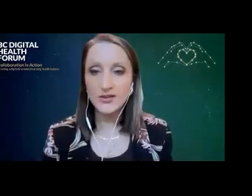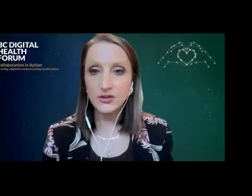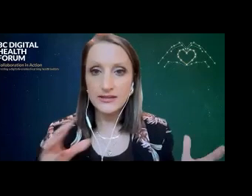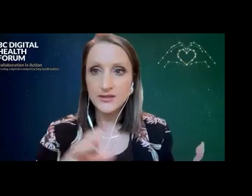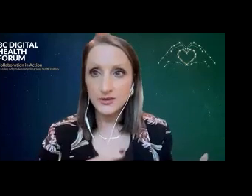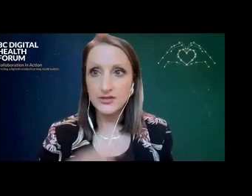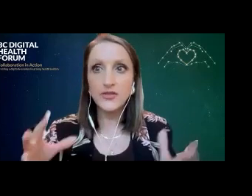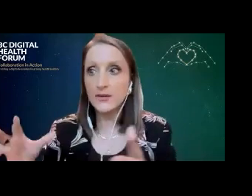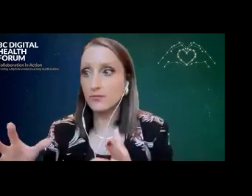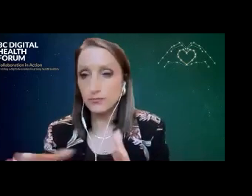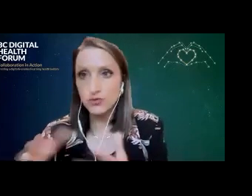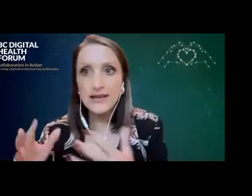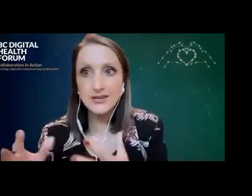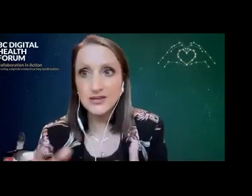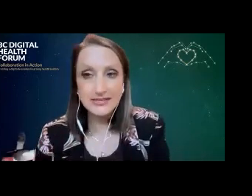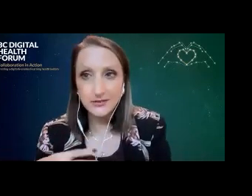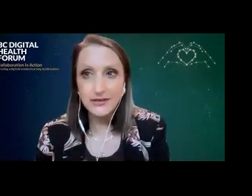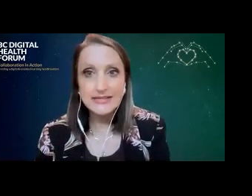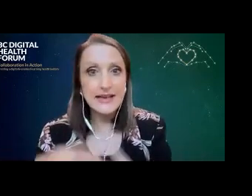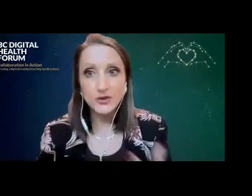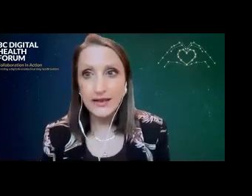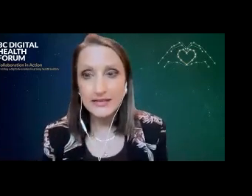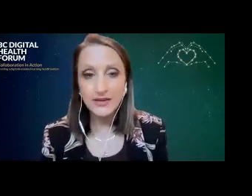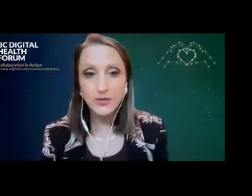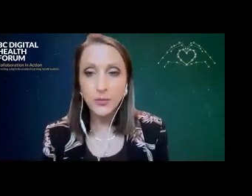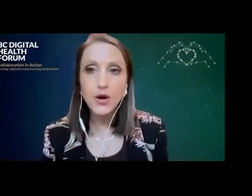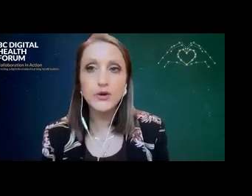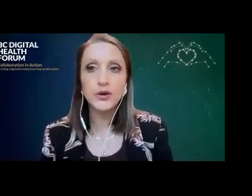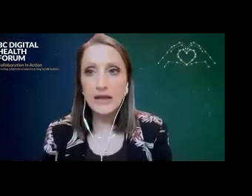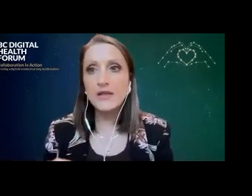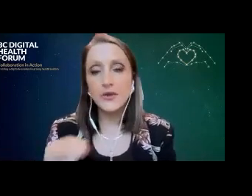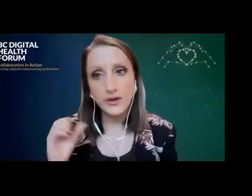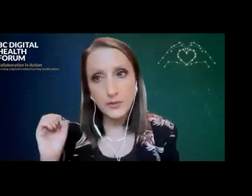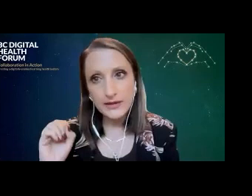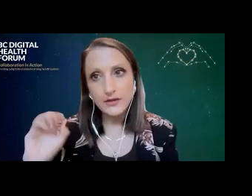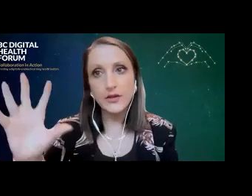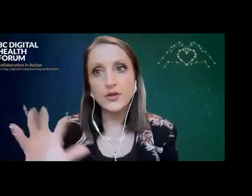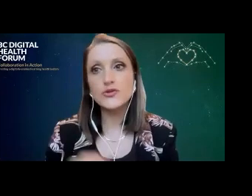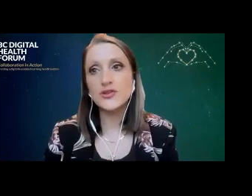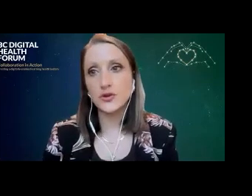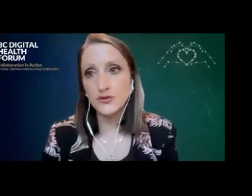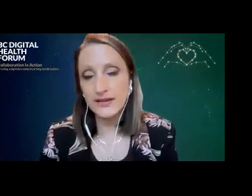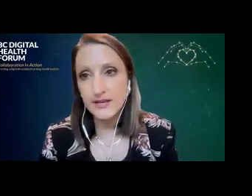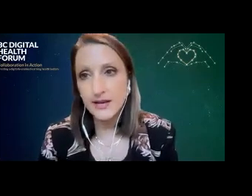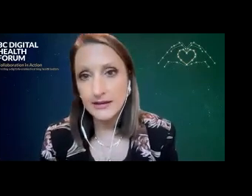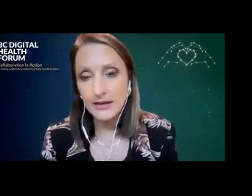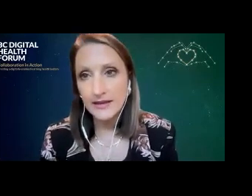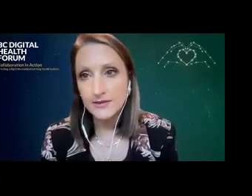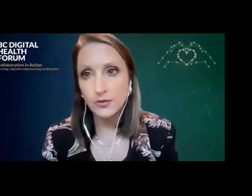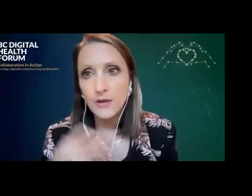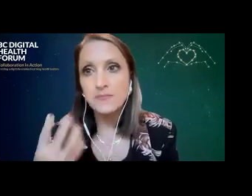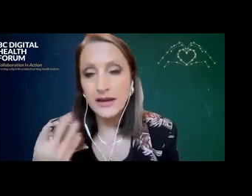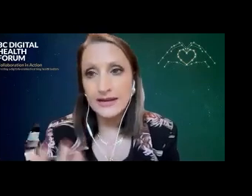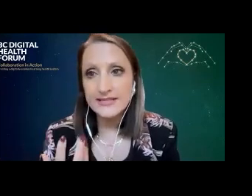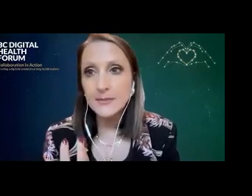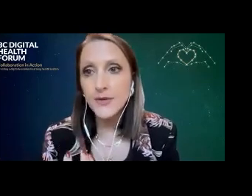through the vaginal inserts to then transitioning to sexual activity with the partner, there can be a huge surge of anxiety again.